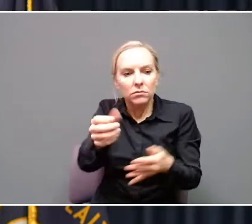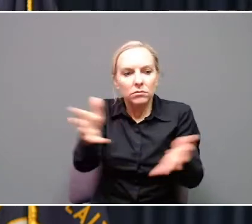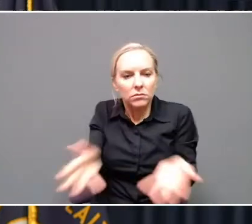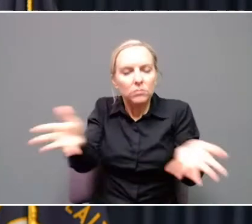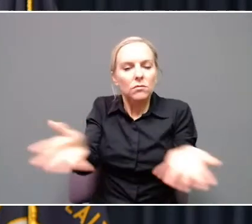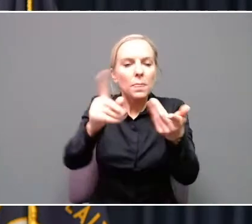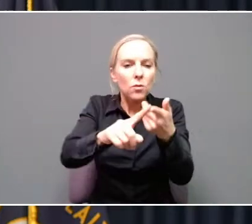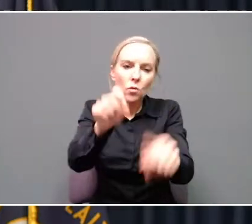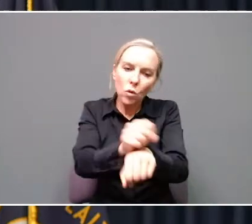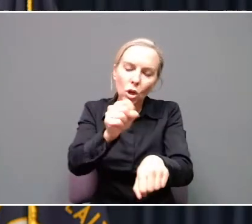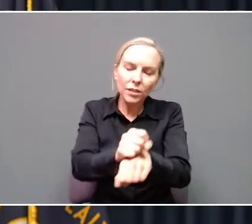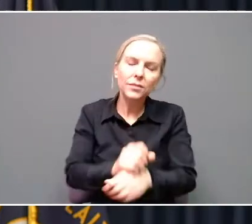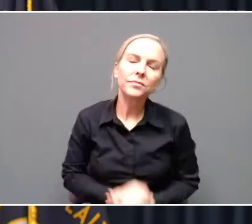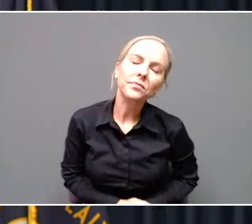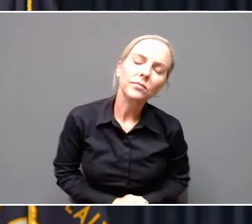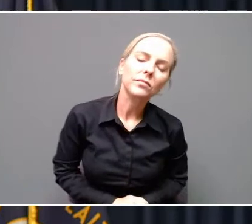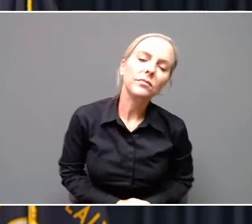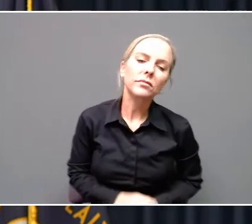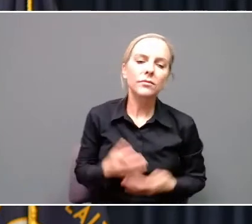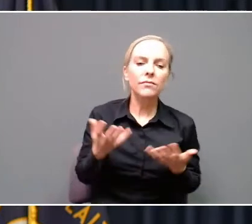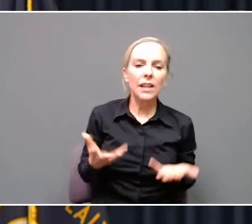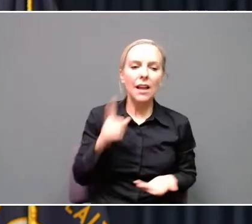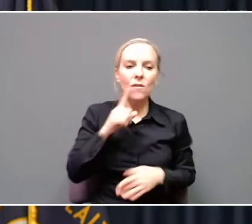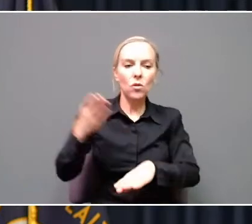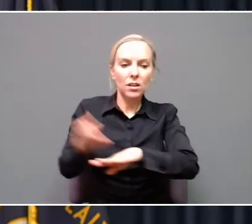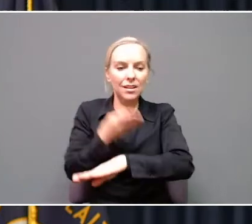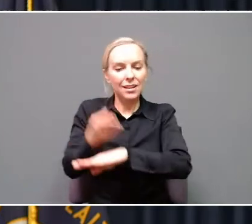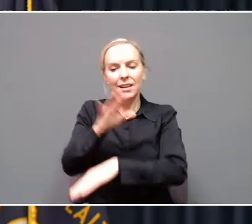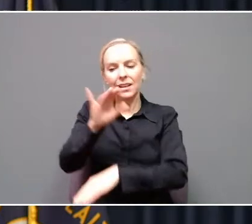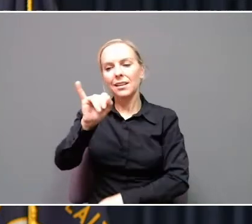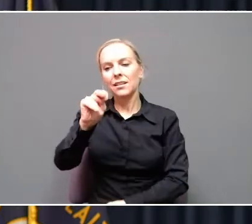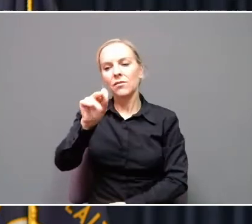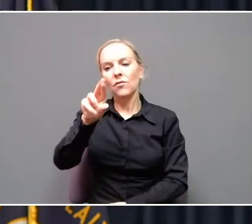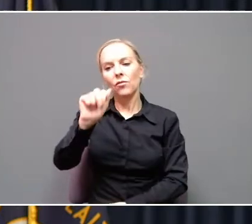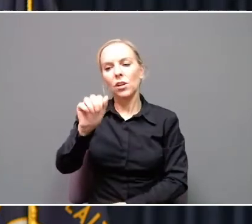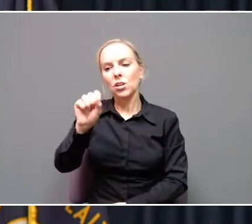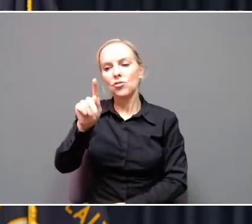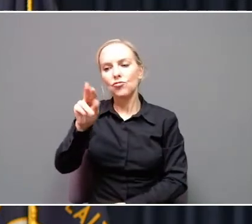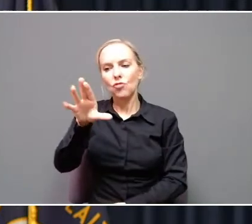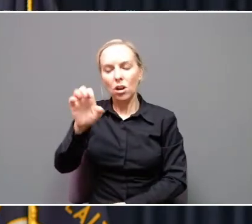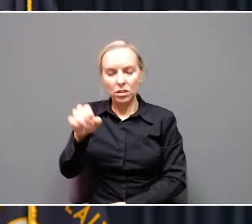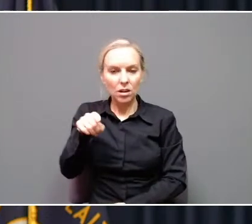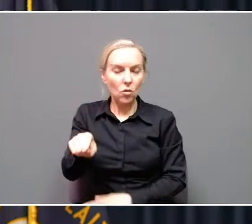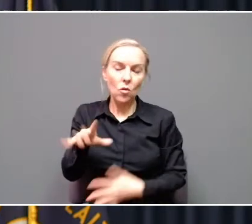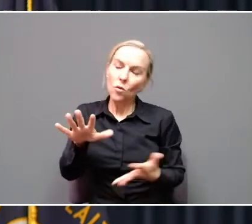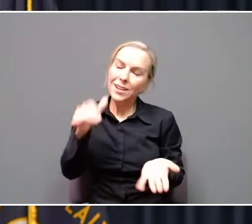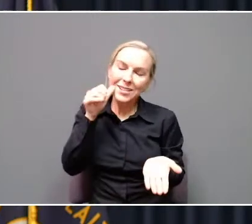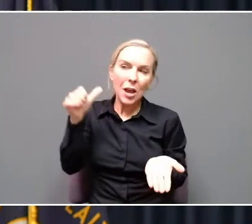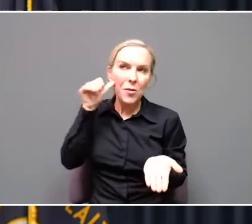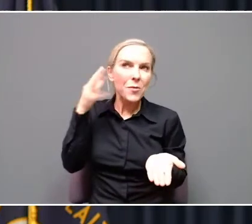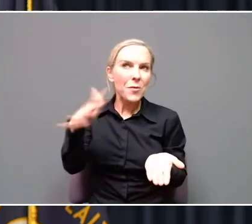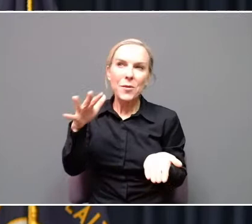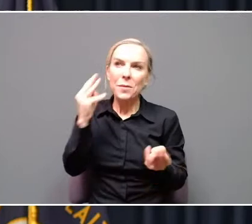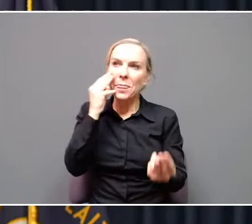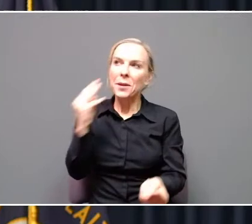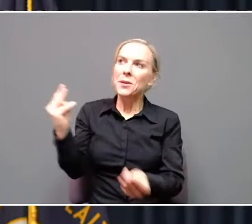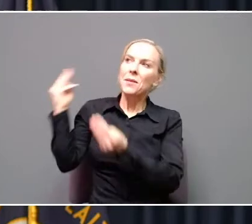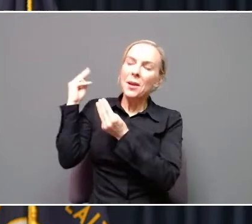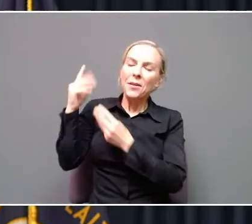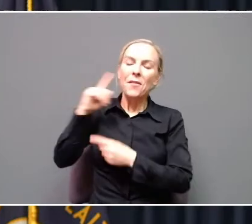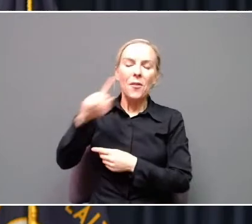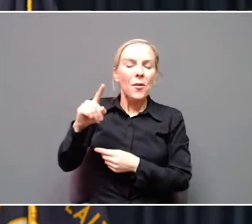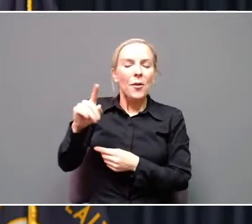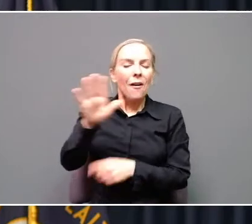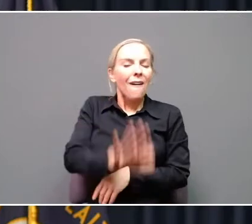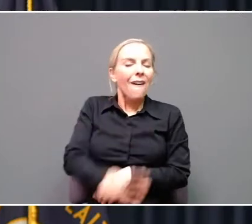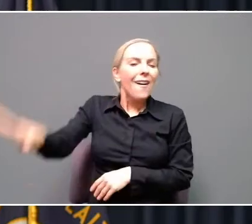All right, on the infrastructure side, also good news, because yesterday was a monumental day, not just for the people of Henderson, but for all